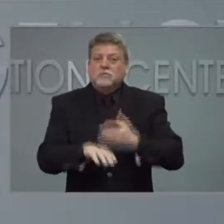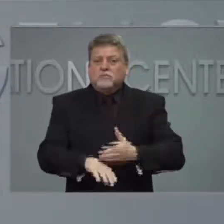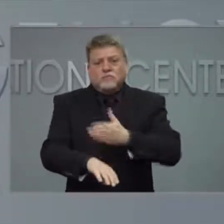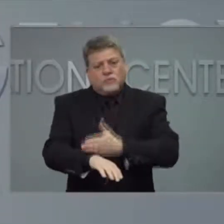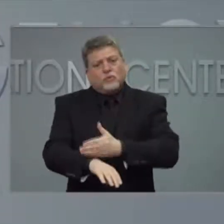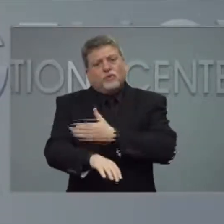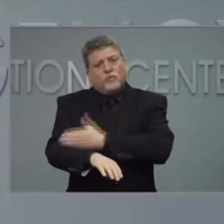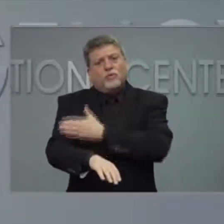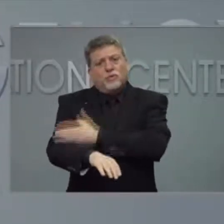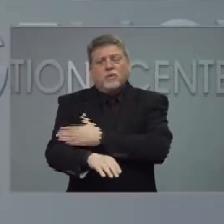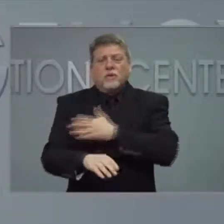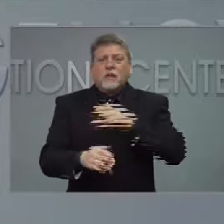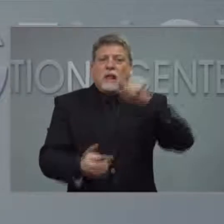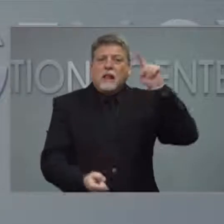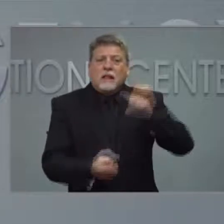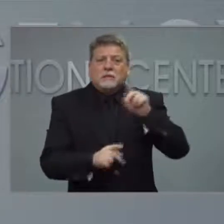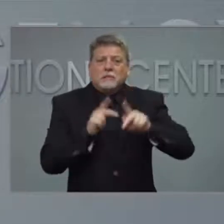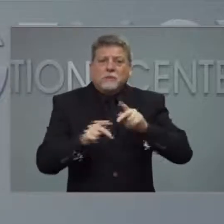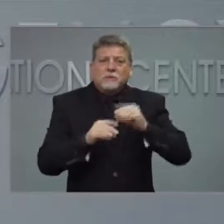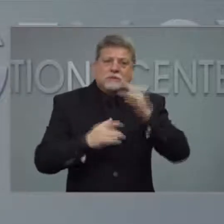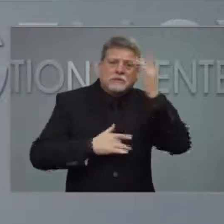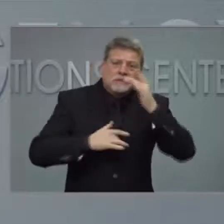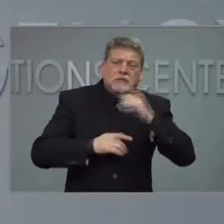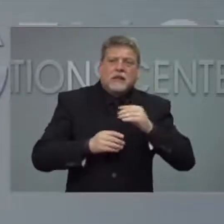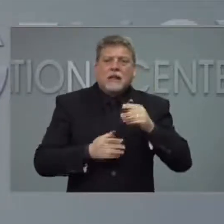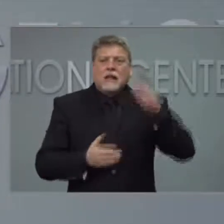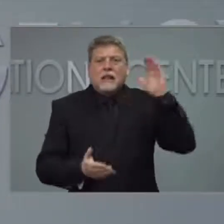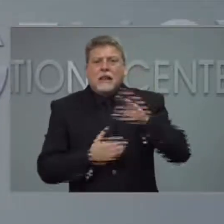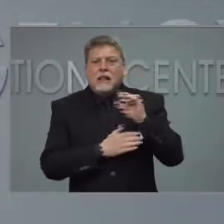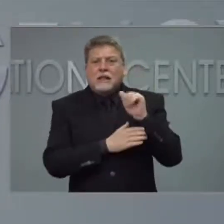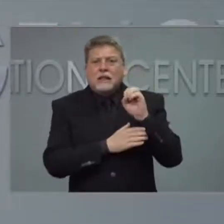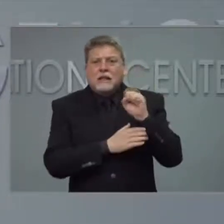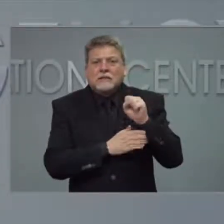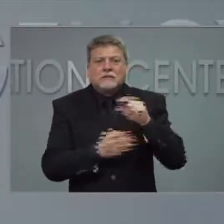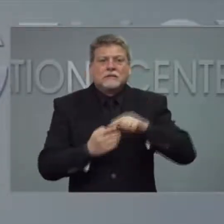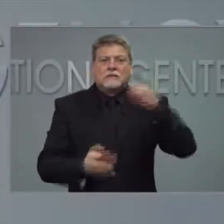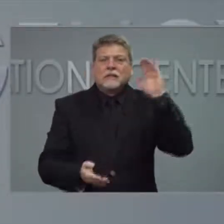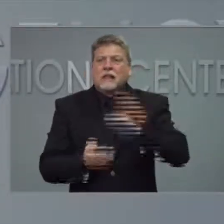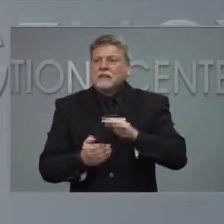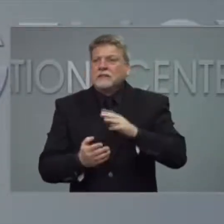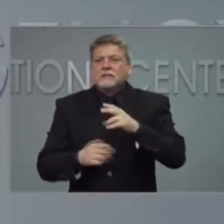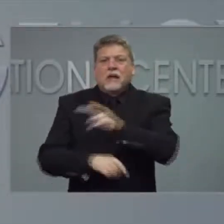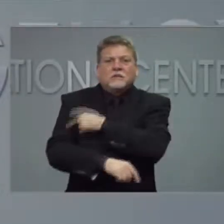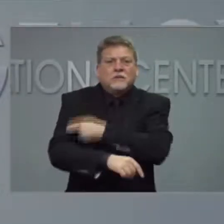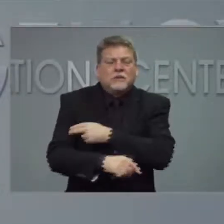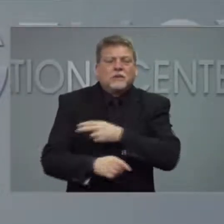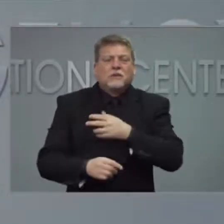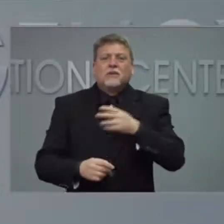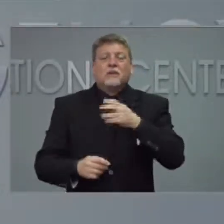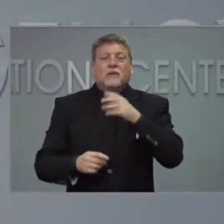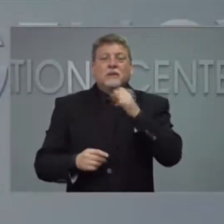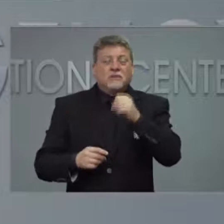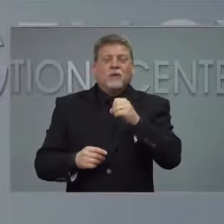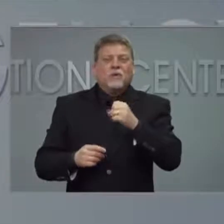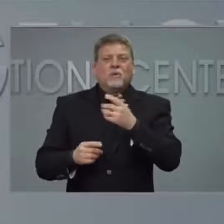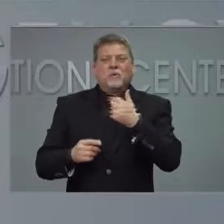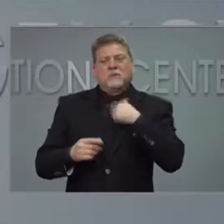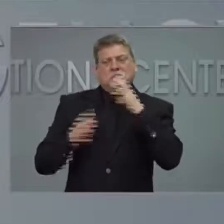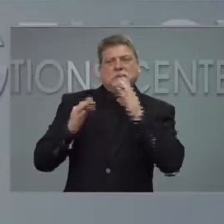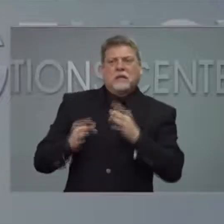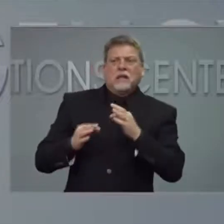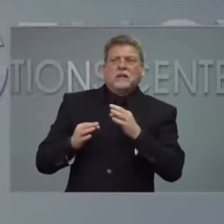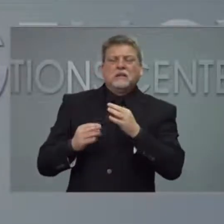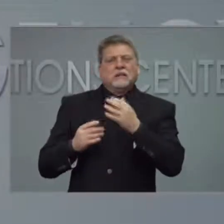down, our hospitalizations are down. And remember, as we ease these restrictions, it is just that, an easing of restrictions. So indoor capacity needs